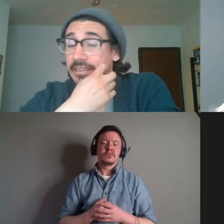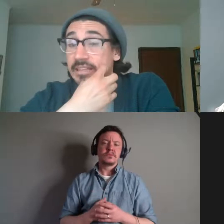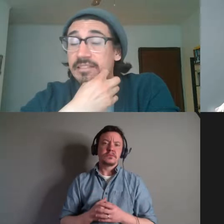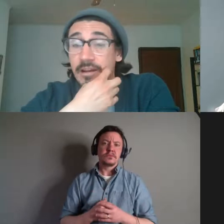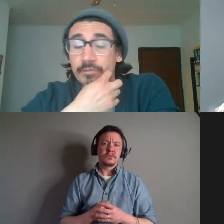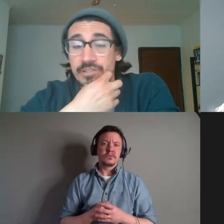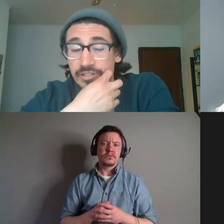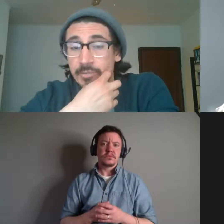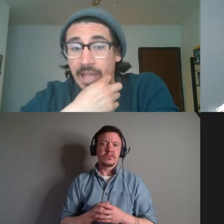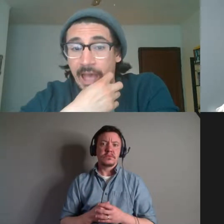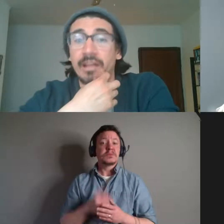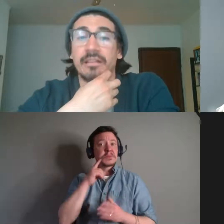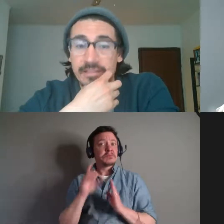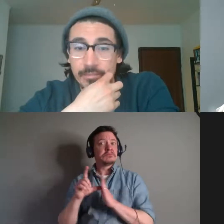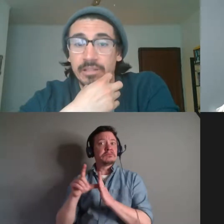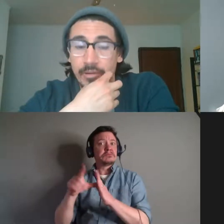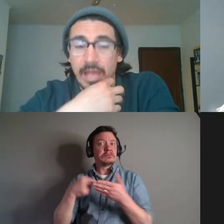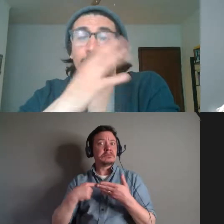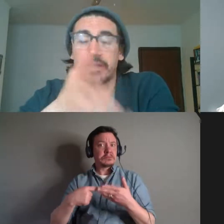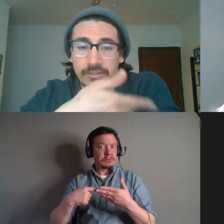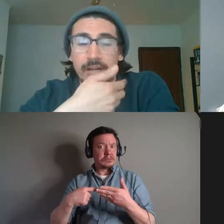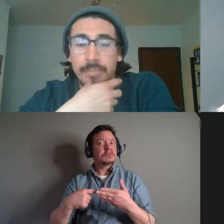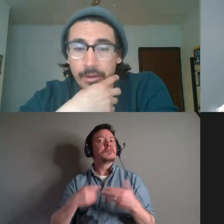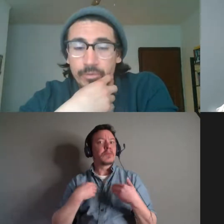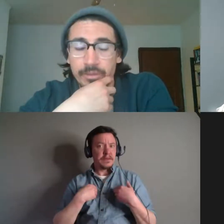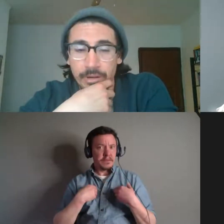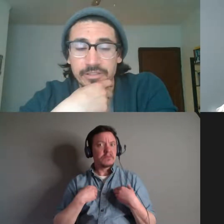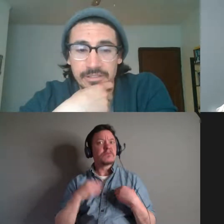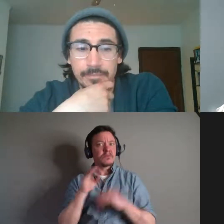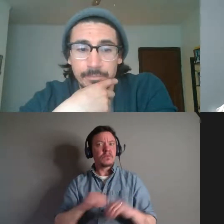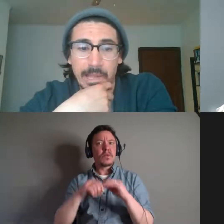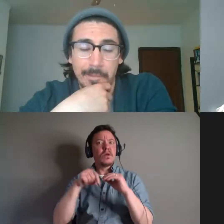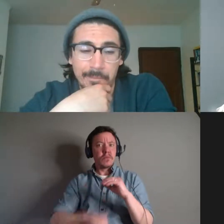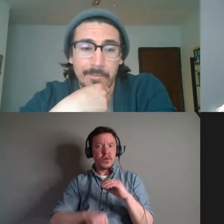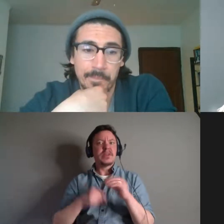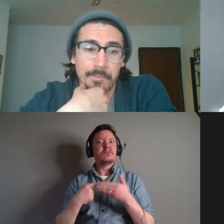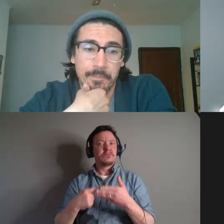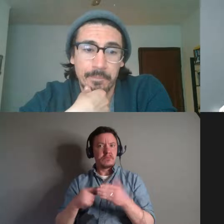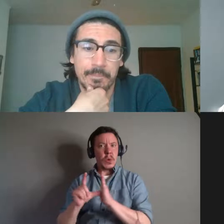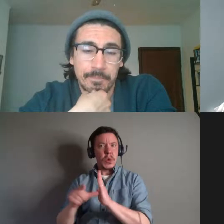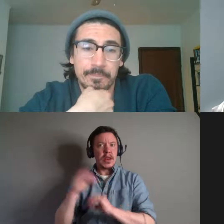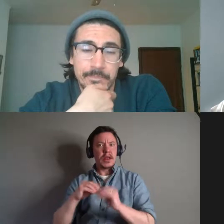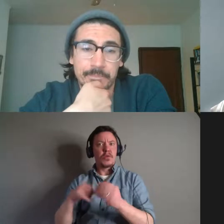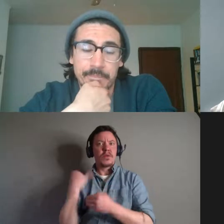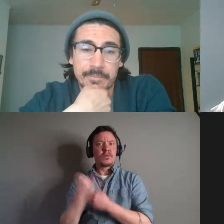Again, I think that's a conversation to be had, and that's something that, yeah, we could talk about with the project team. Yeah.